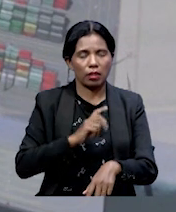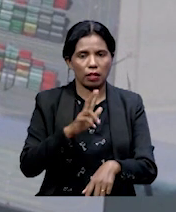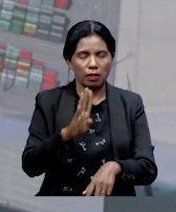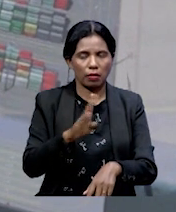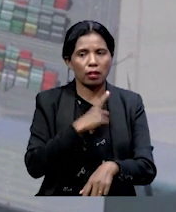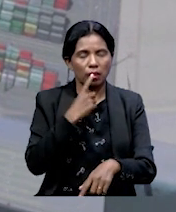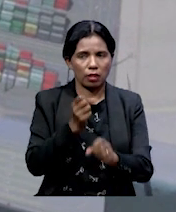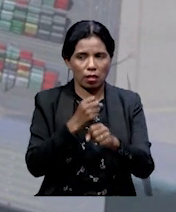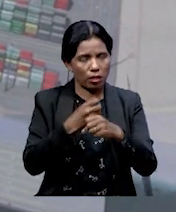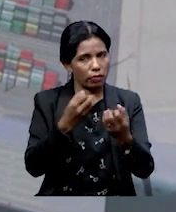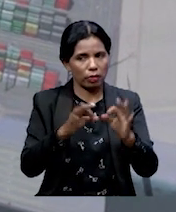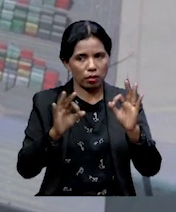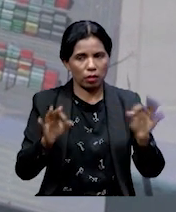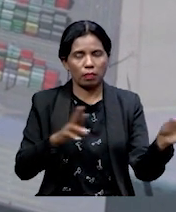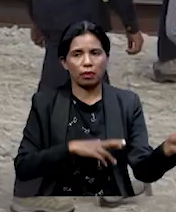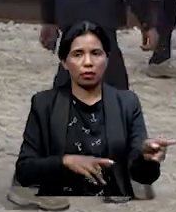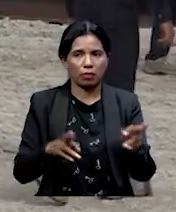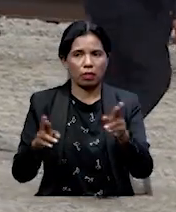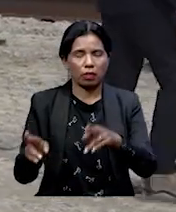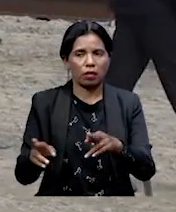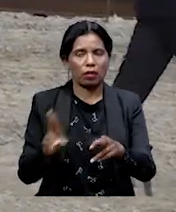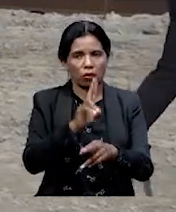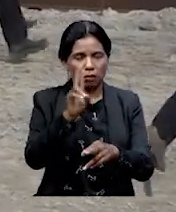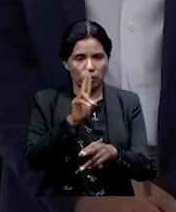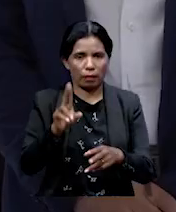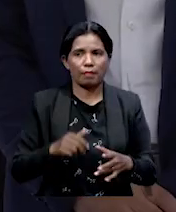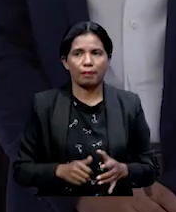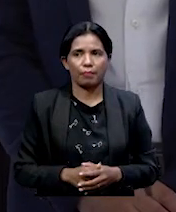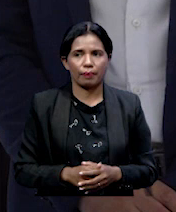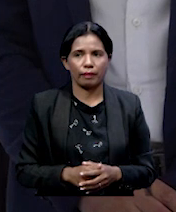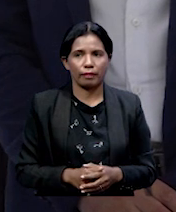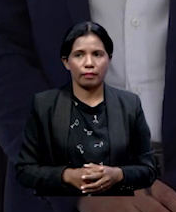prosesu konstrusaun no pronto ona atu utiliza.